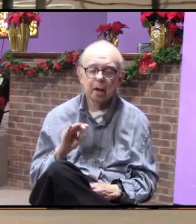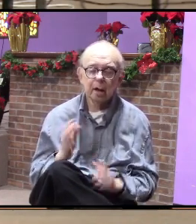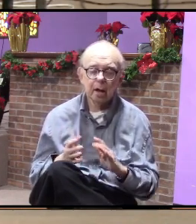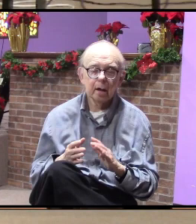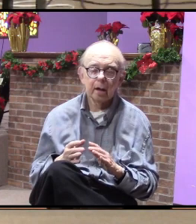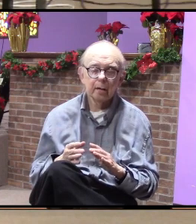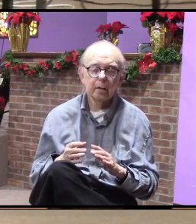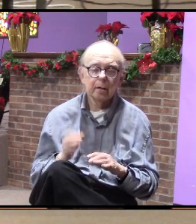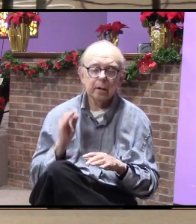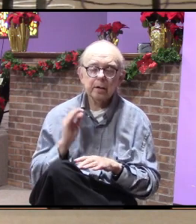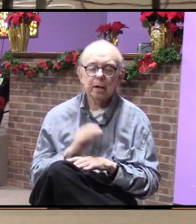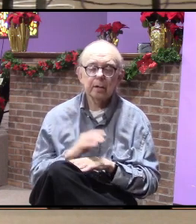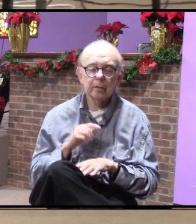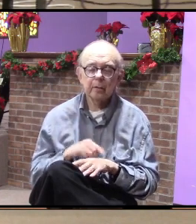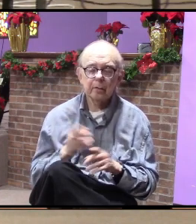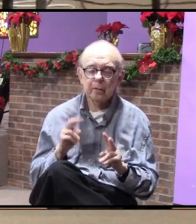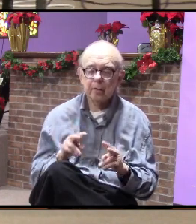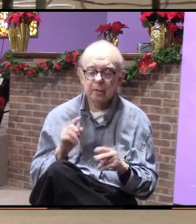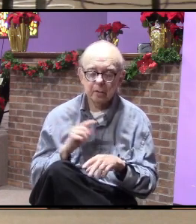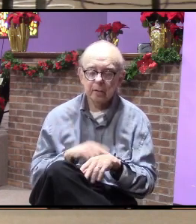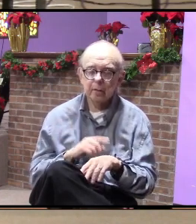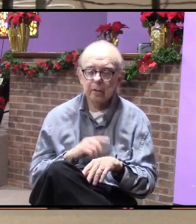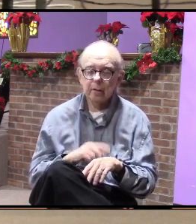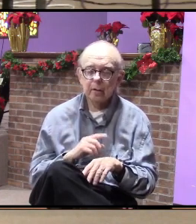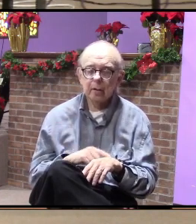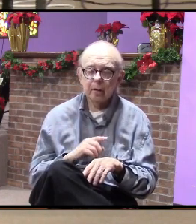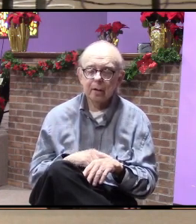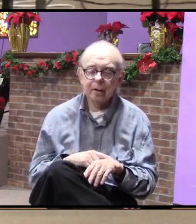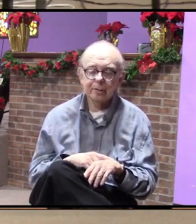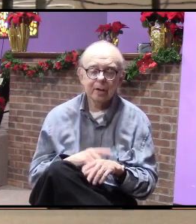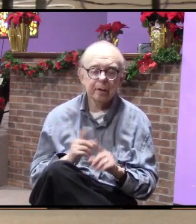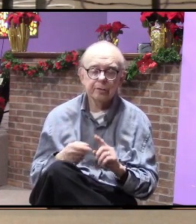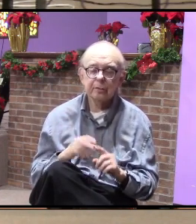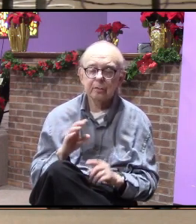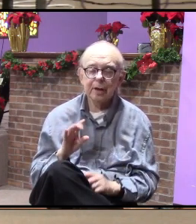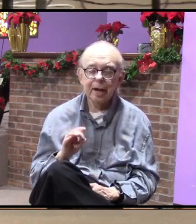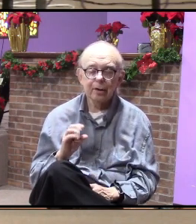like it's nighttime already, and we look at our watch, and it's only 8:05.